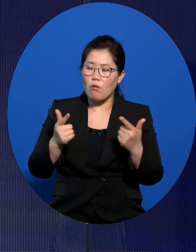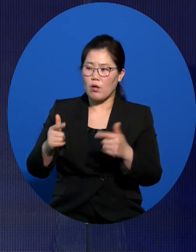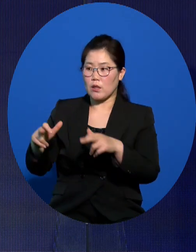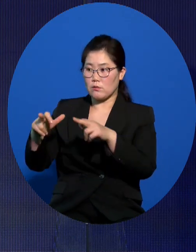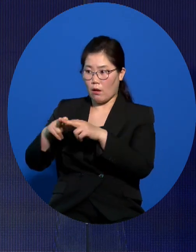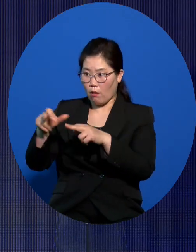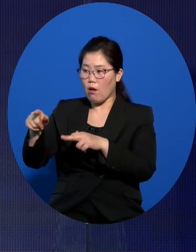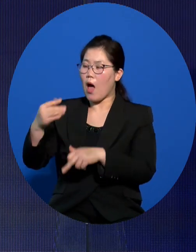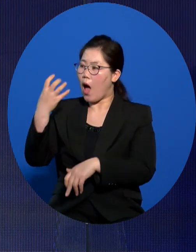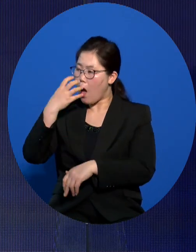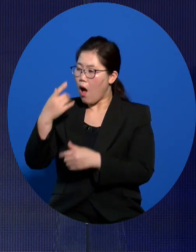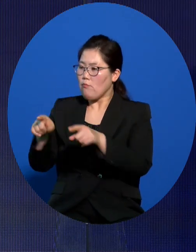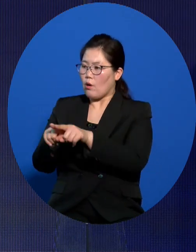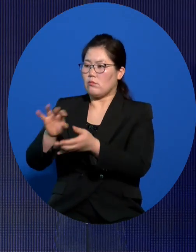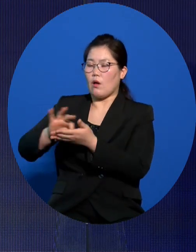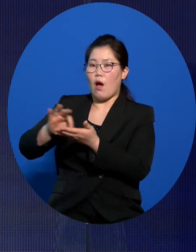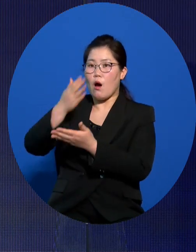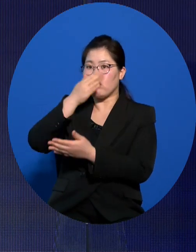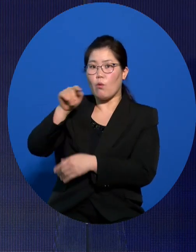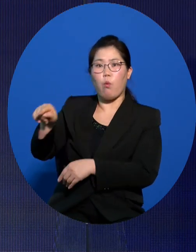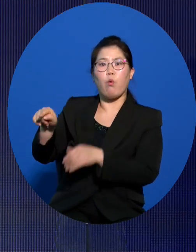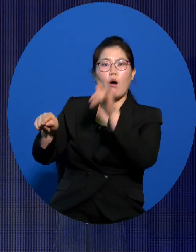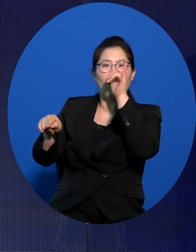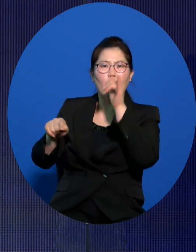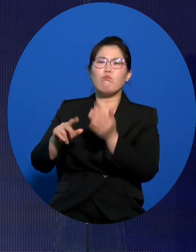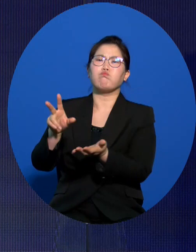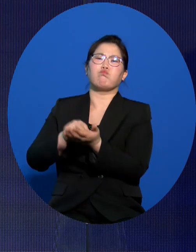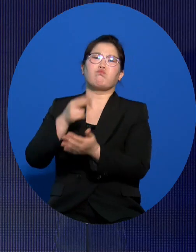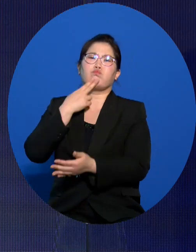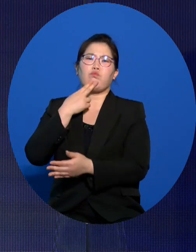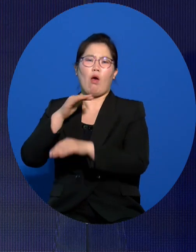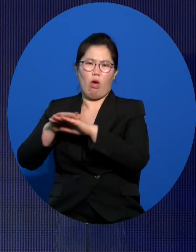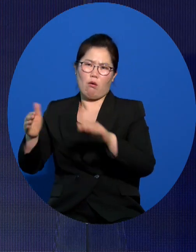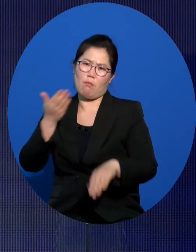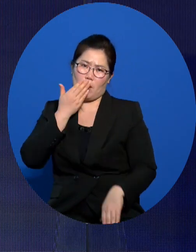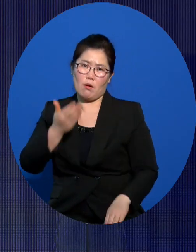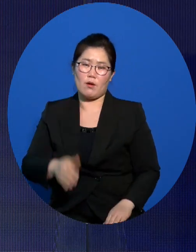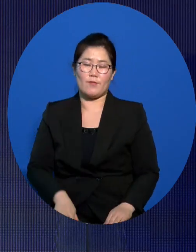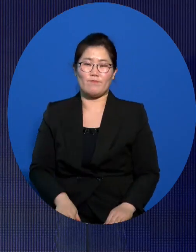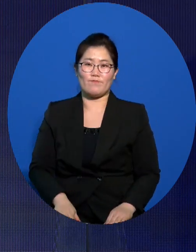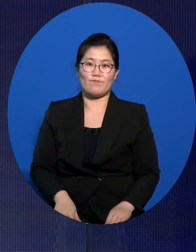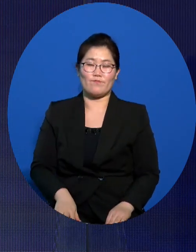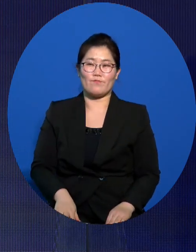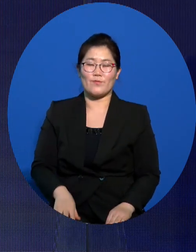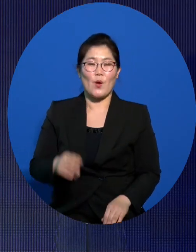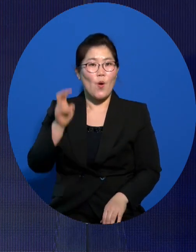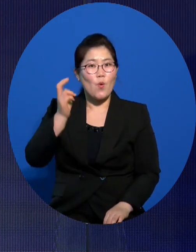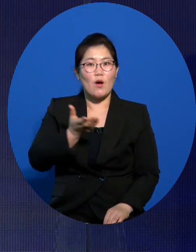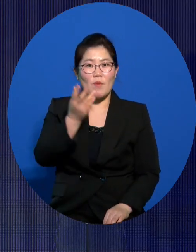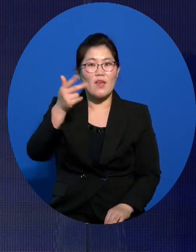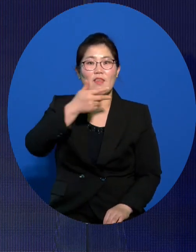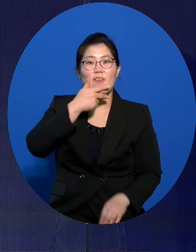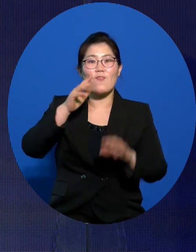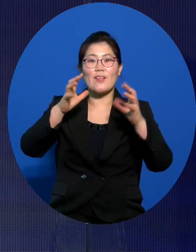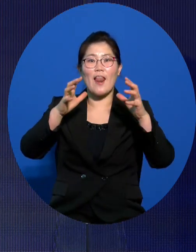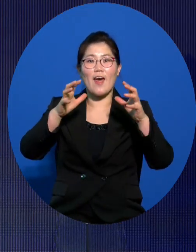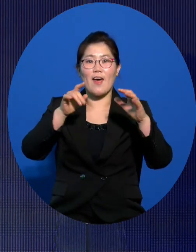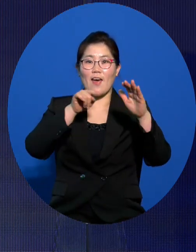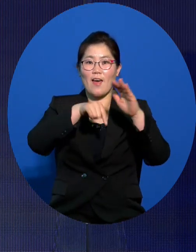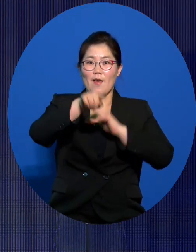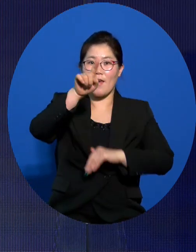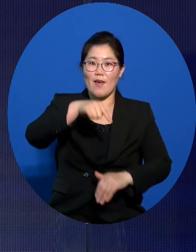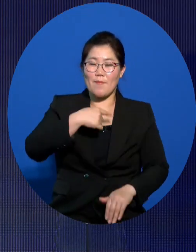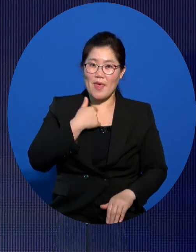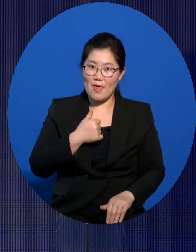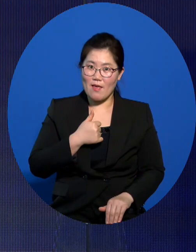but also those who do not have disabilities can enjoy as well. I'm sure that if you have visited the UK, you probably